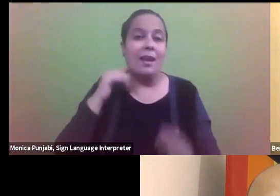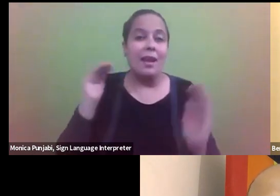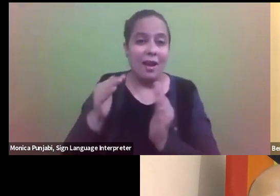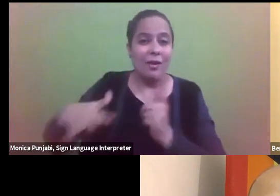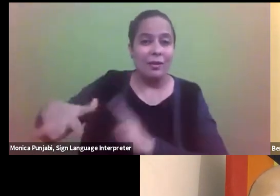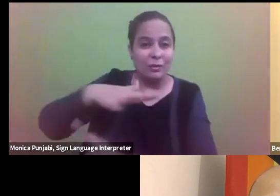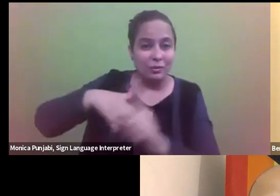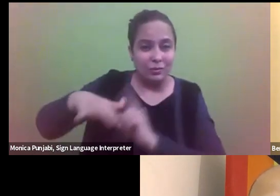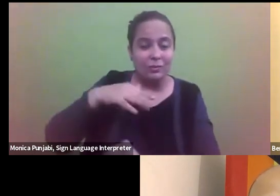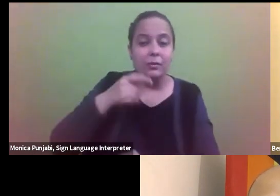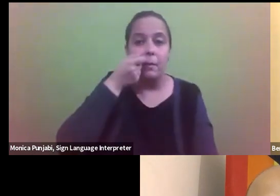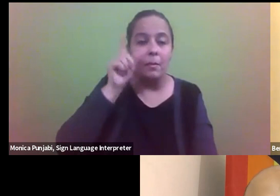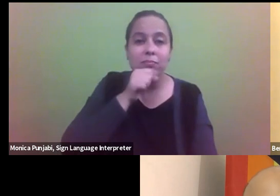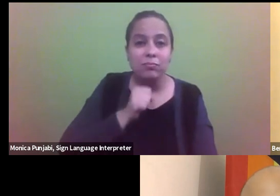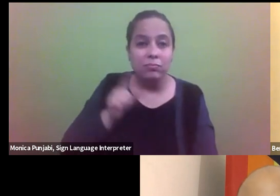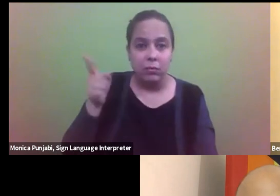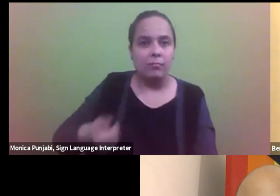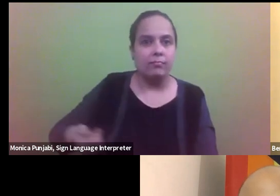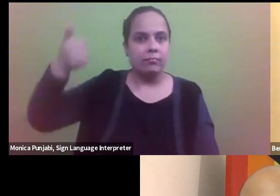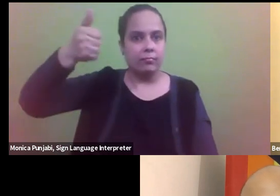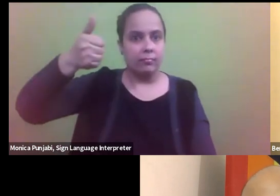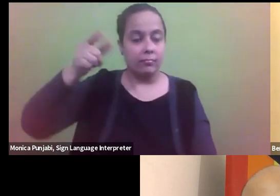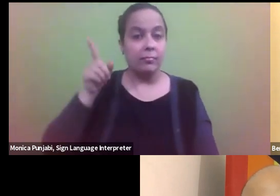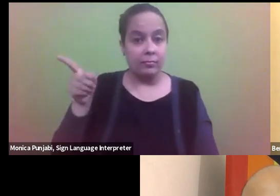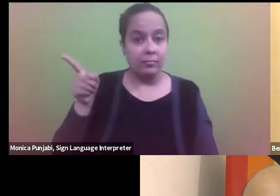to me. It usually in North India,